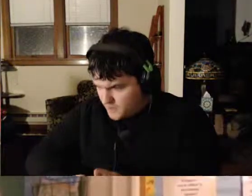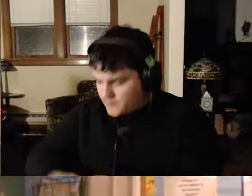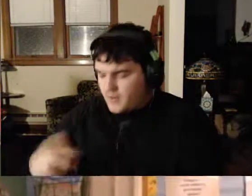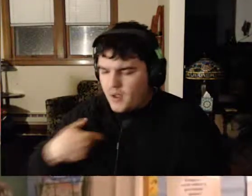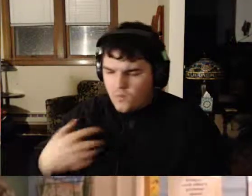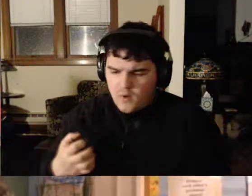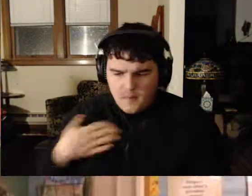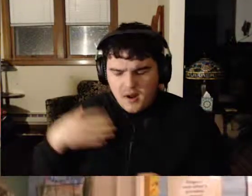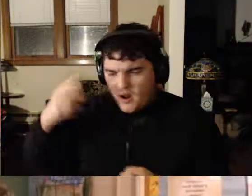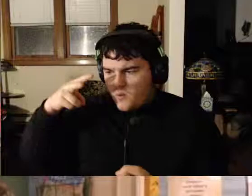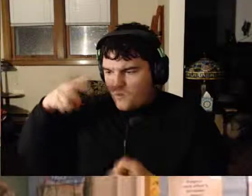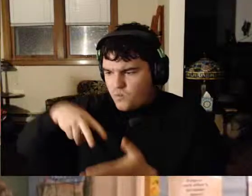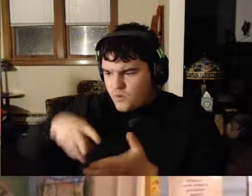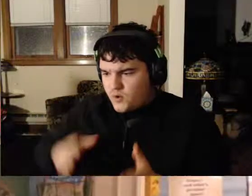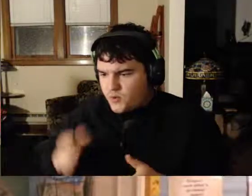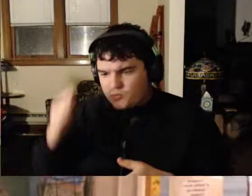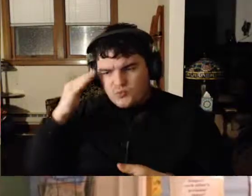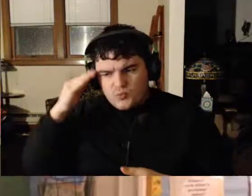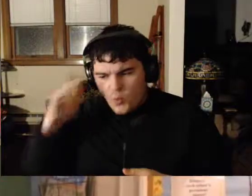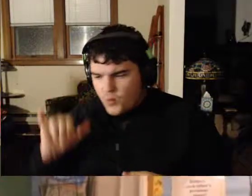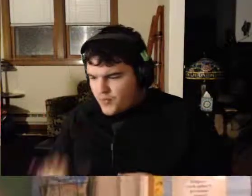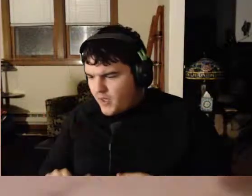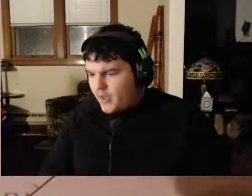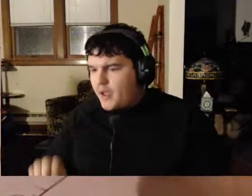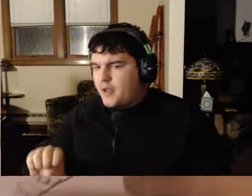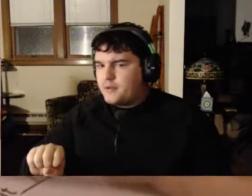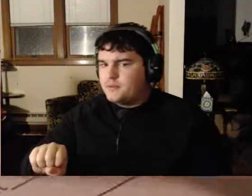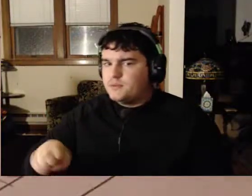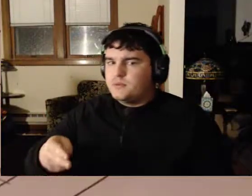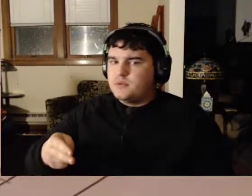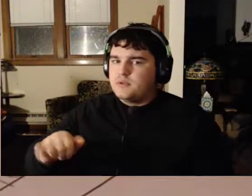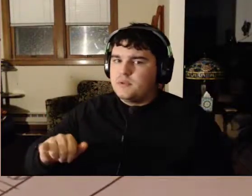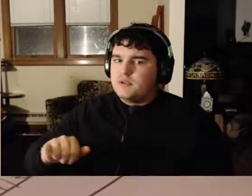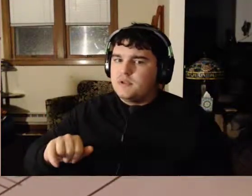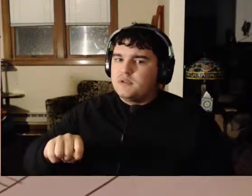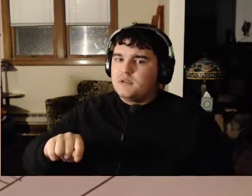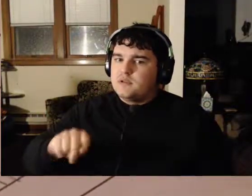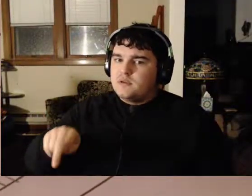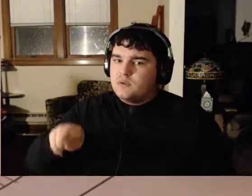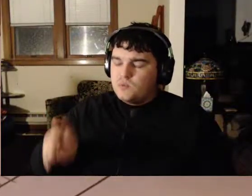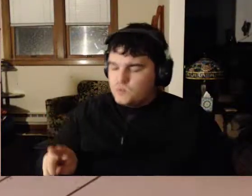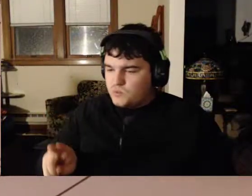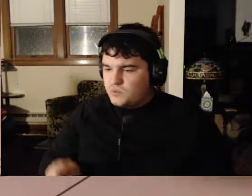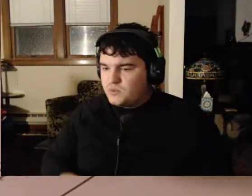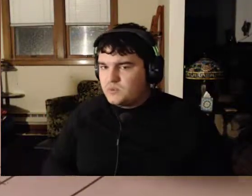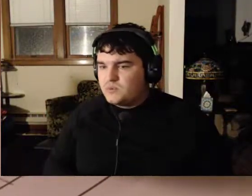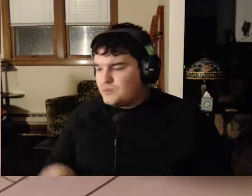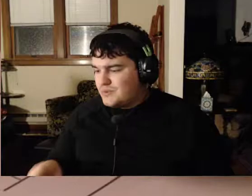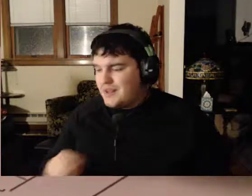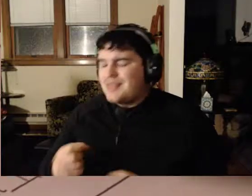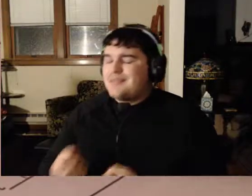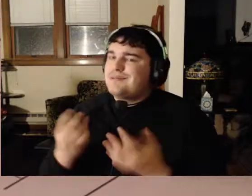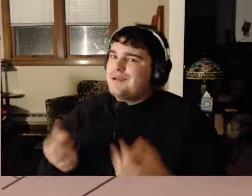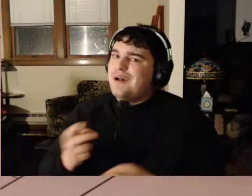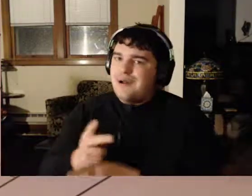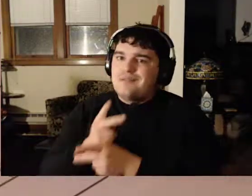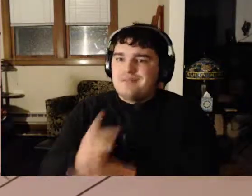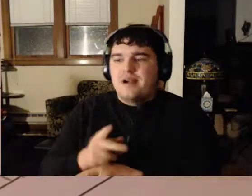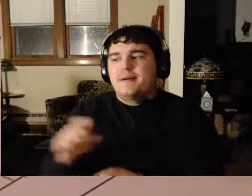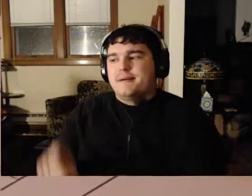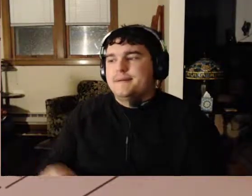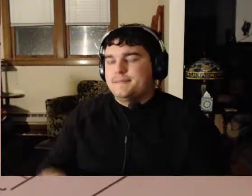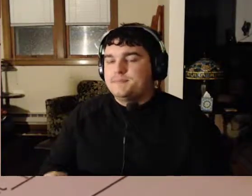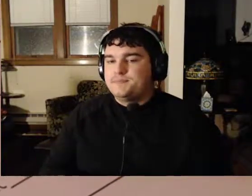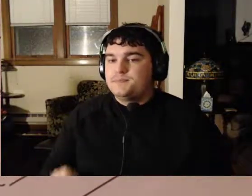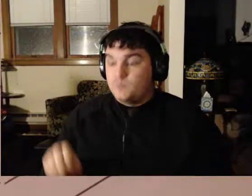my reader to know that Shih Tzus need a lot of care, okay?